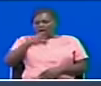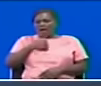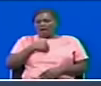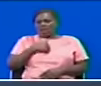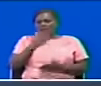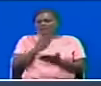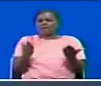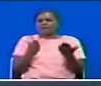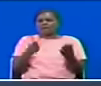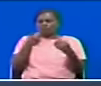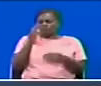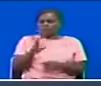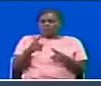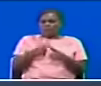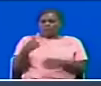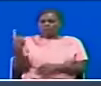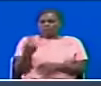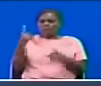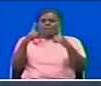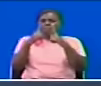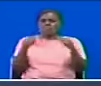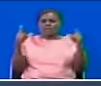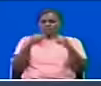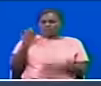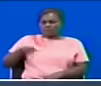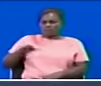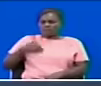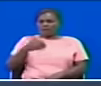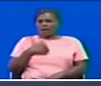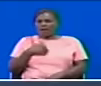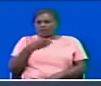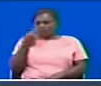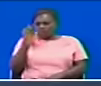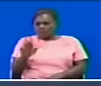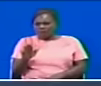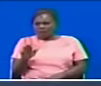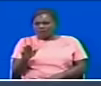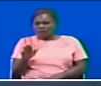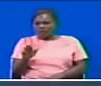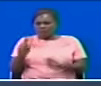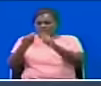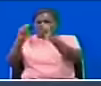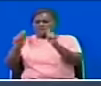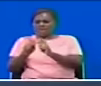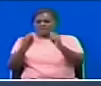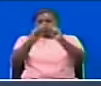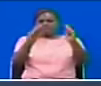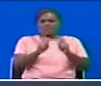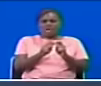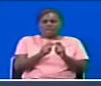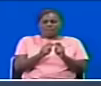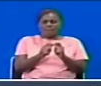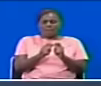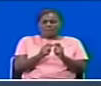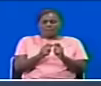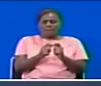respond to. But now the only messaging that women have to respond to is the ethnic messaging of the tribal